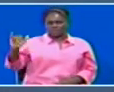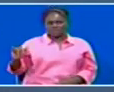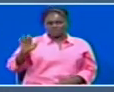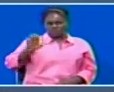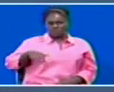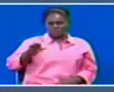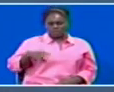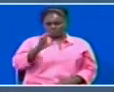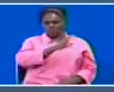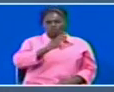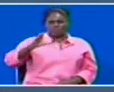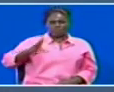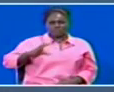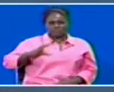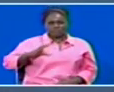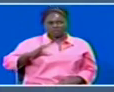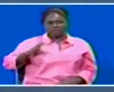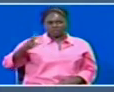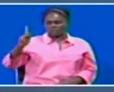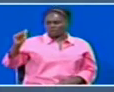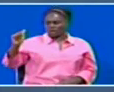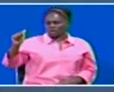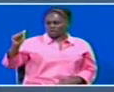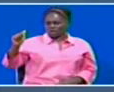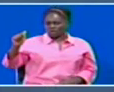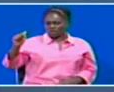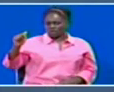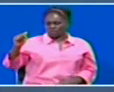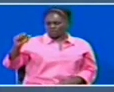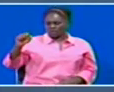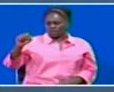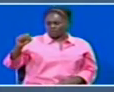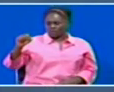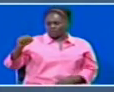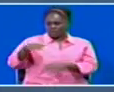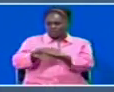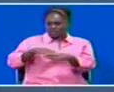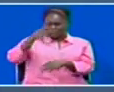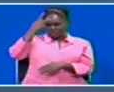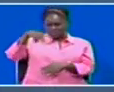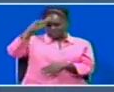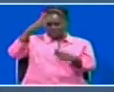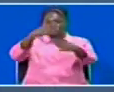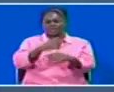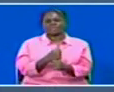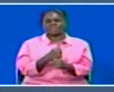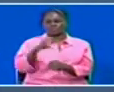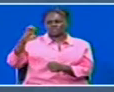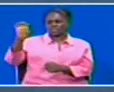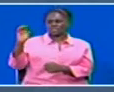Women's Steering Committee. And Professor Peter Kagwanja, who's the CEO of the African Policy Institute. Thank you, lady,